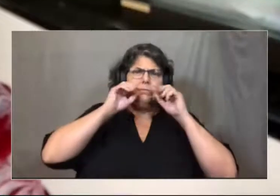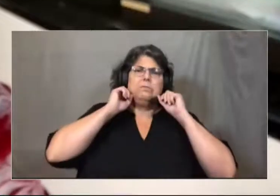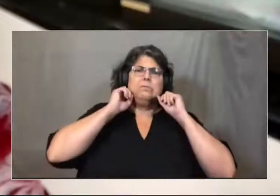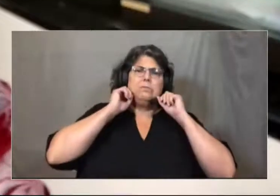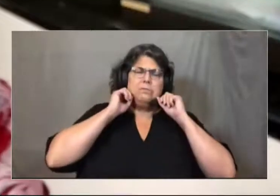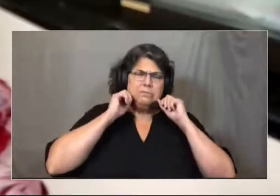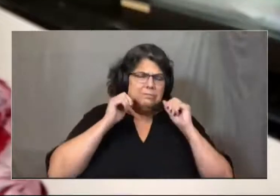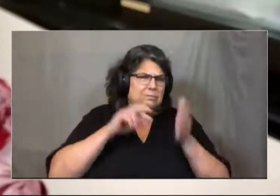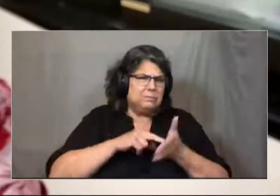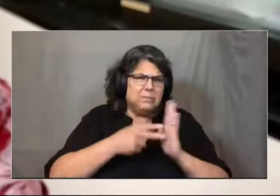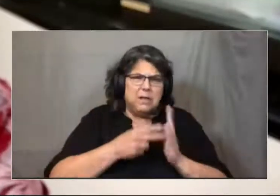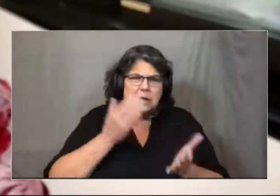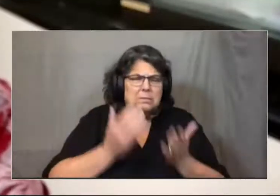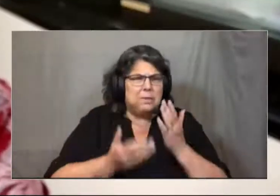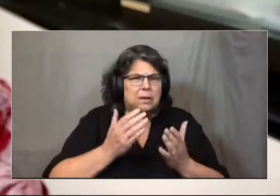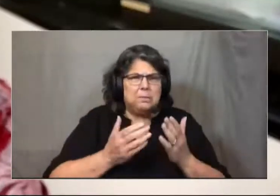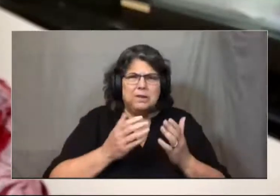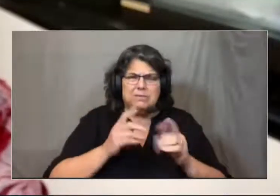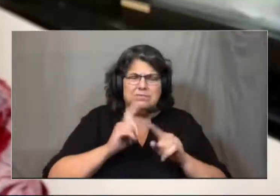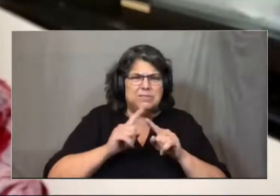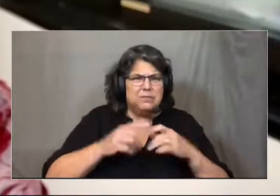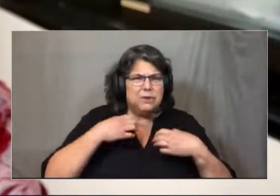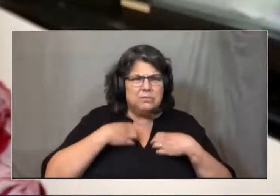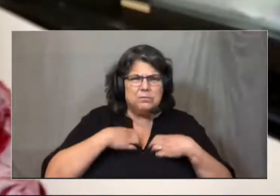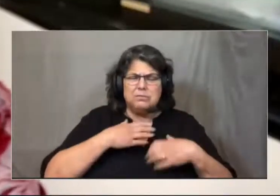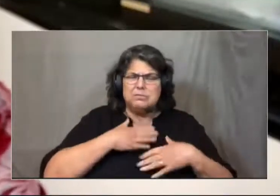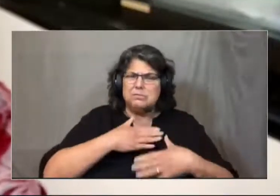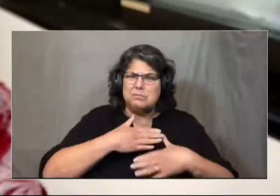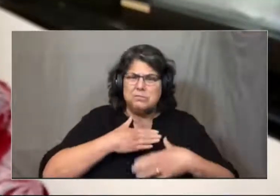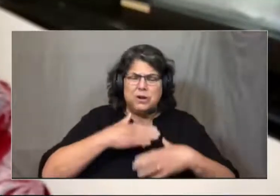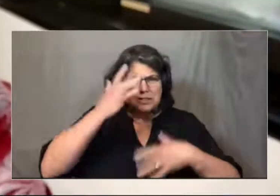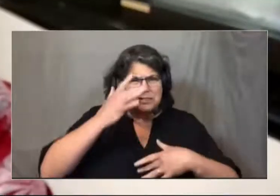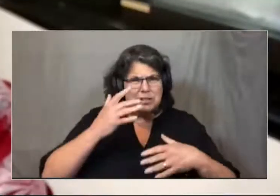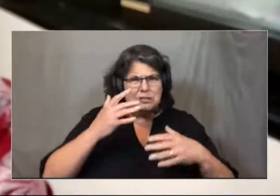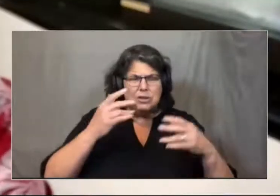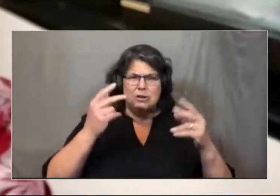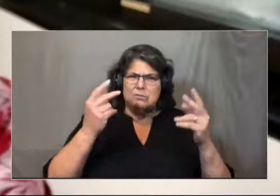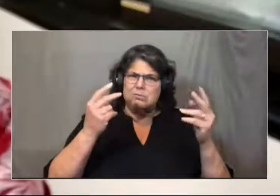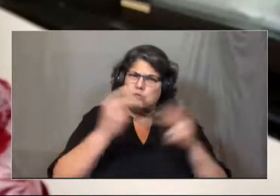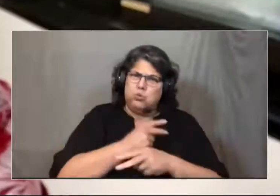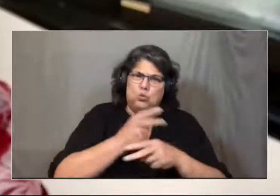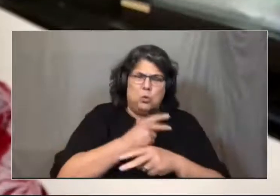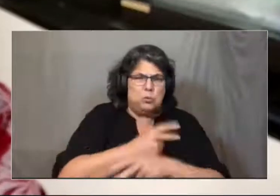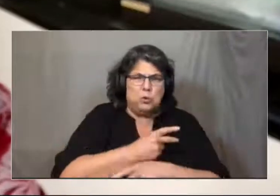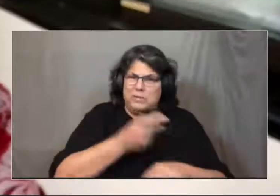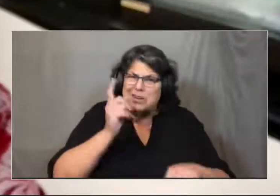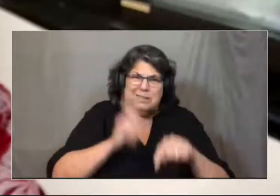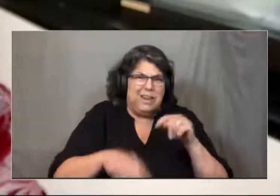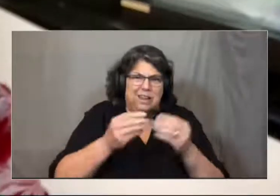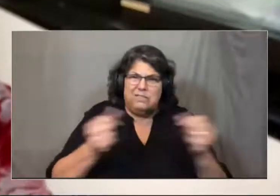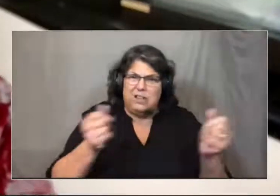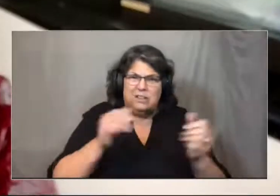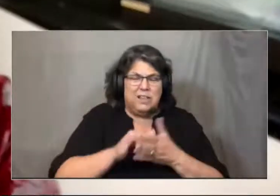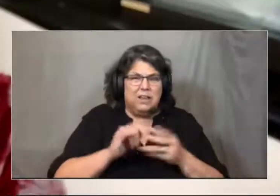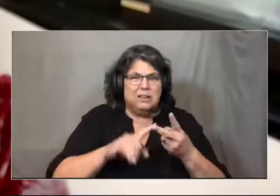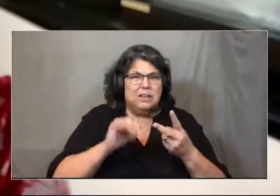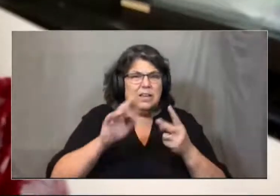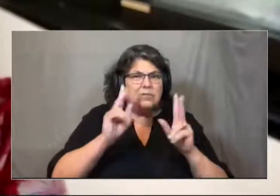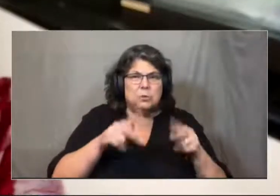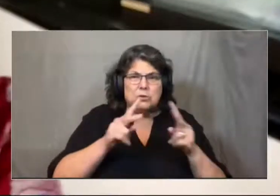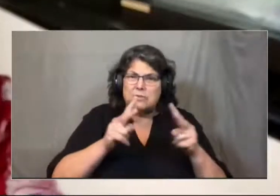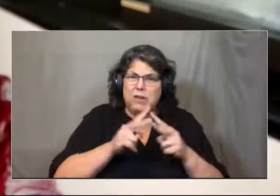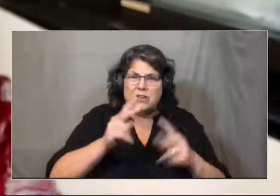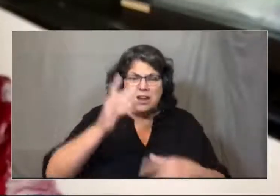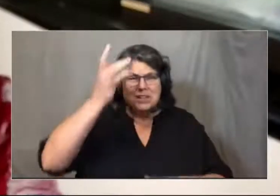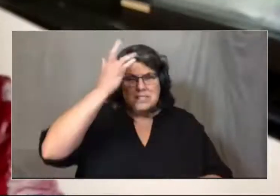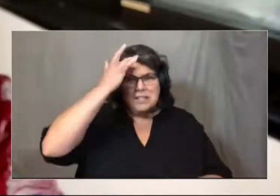worsening of emphysema, which is irreversible. And of course, if a person gets terribly sick, they're going to wind up needing oxygen and possibly